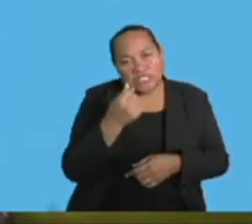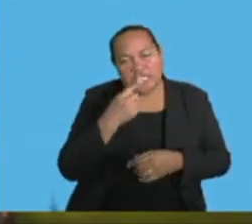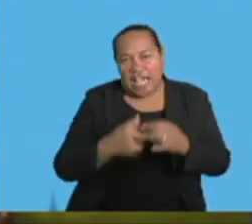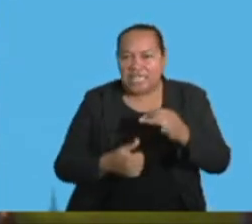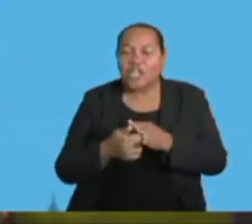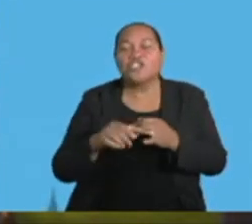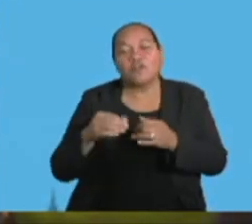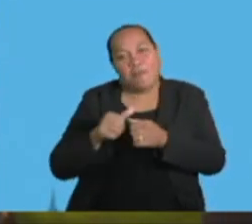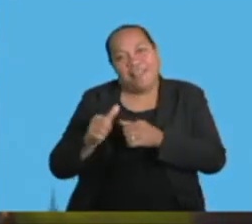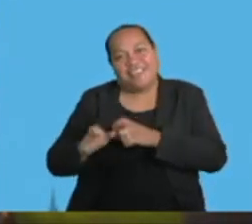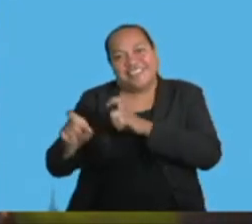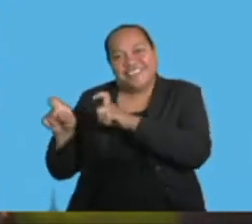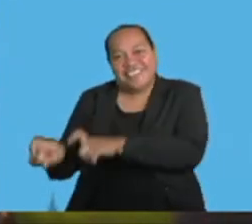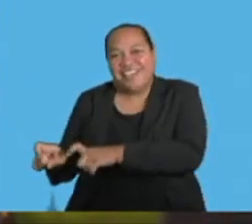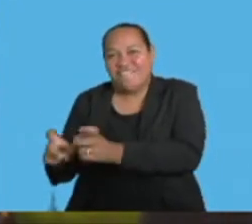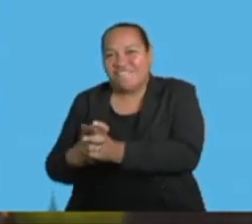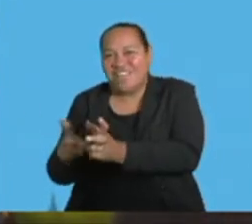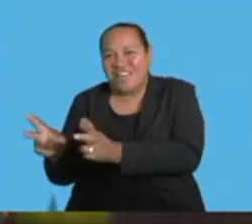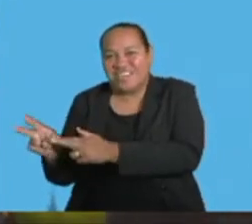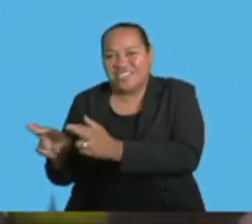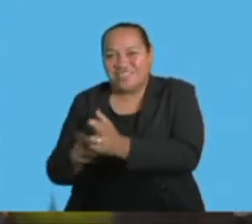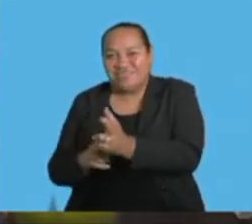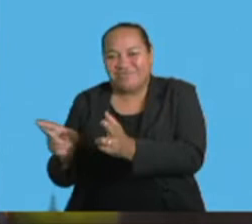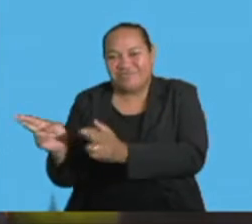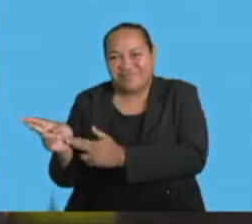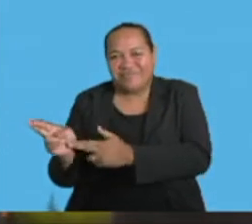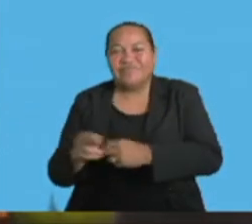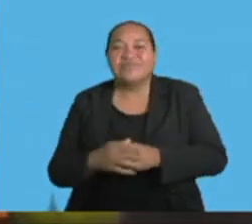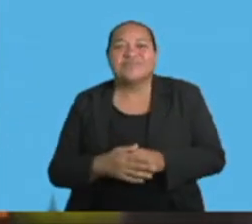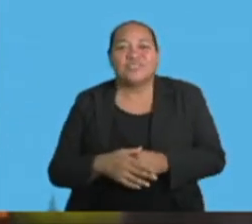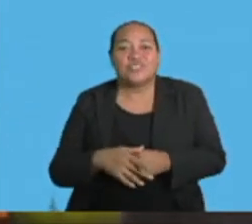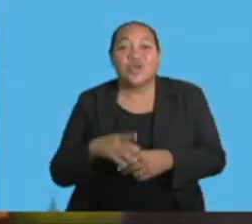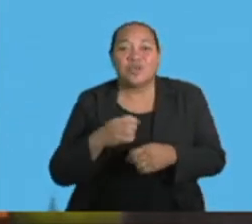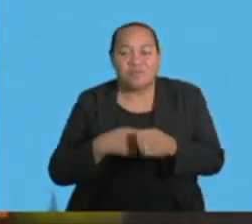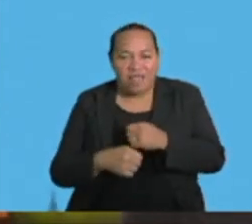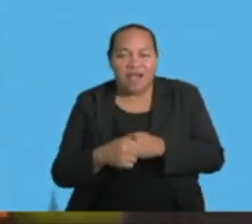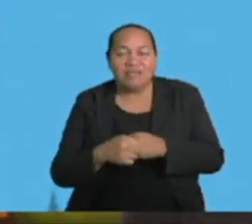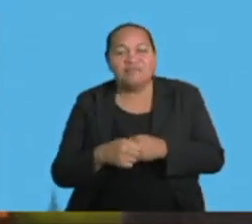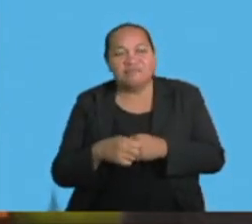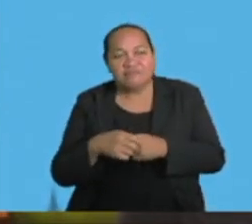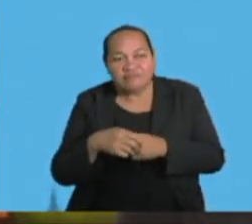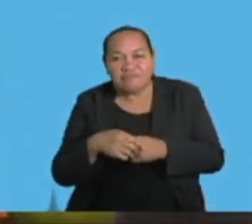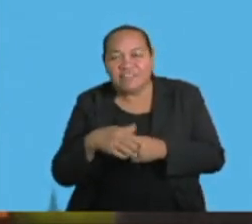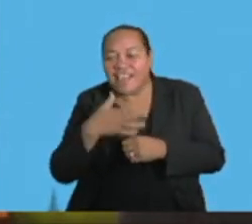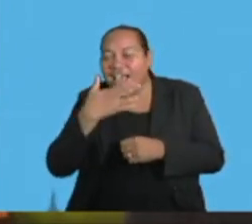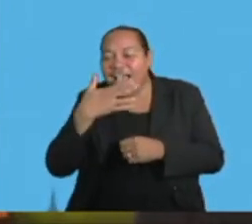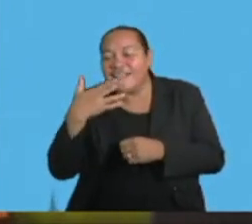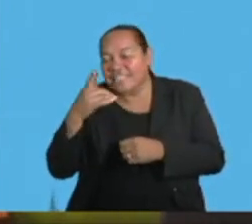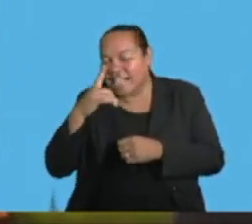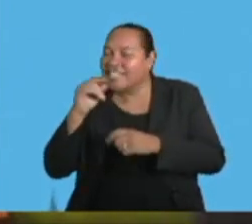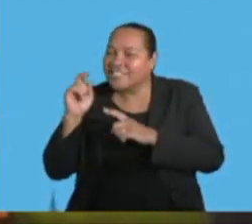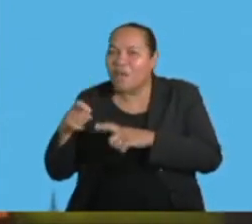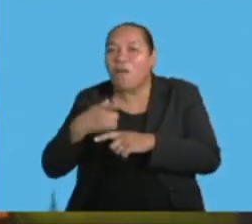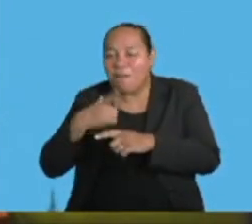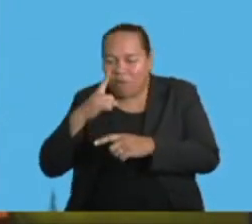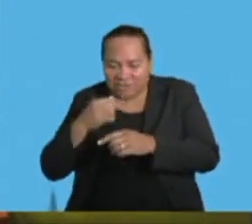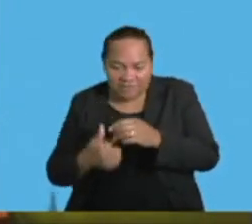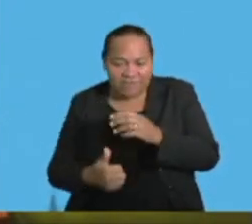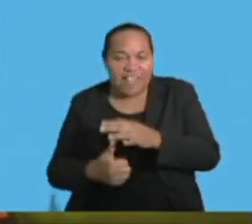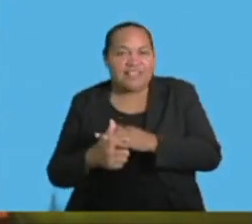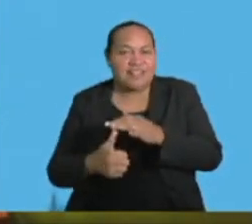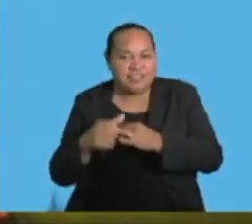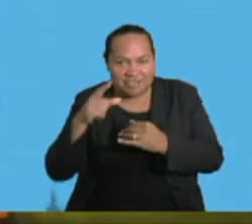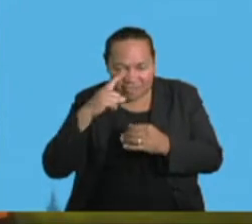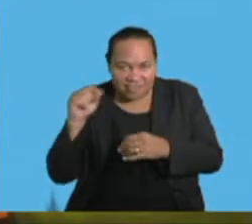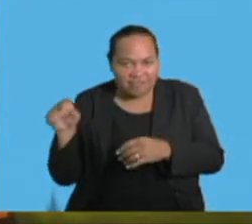too, go and pick up their produce. So it makes it attractive to live in rural areas. Of course, Mr. Speaker, sir, we have